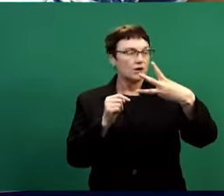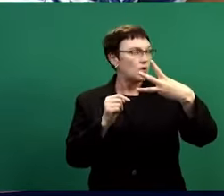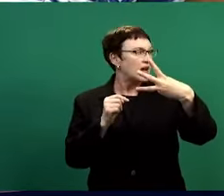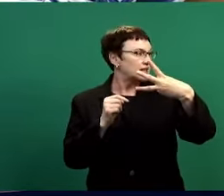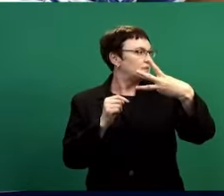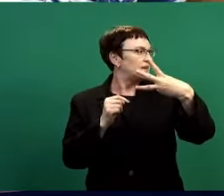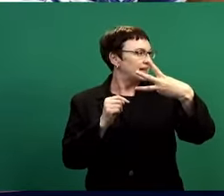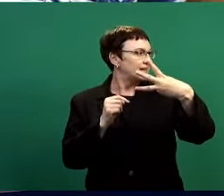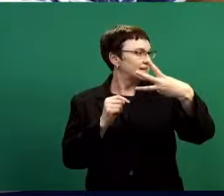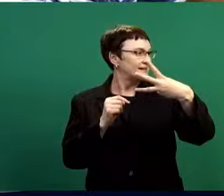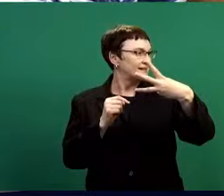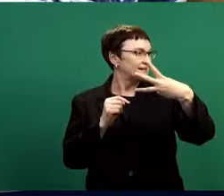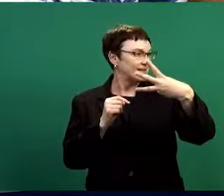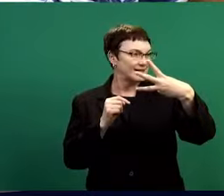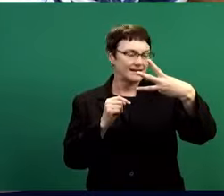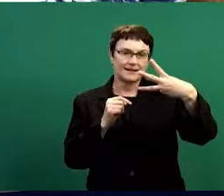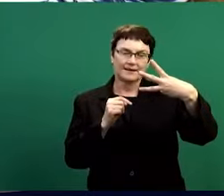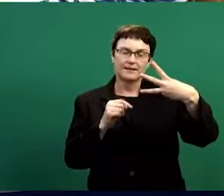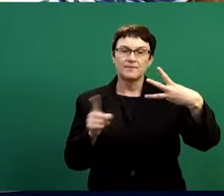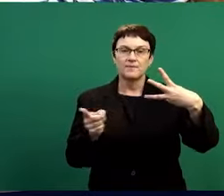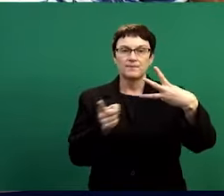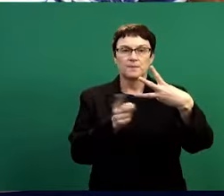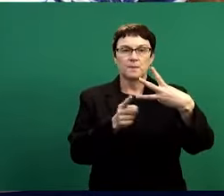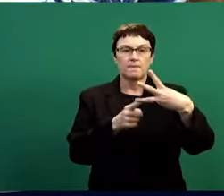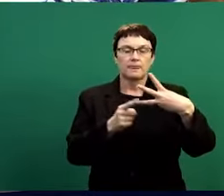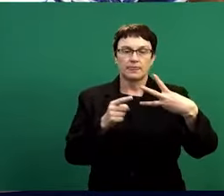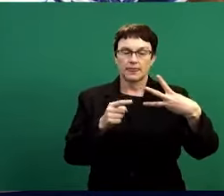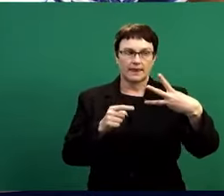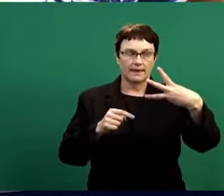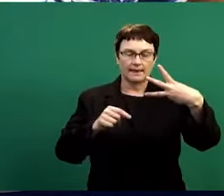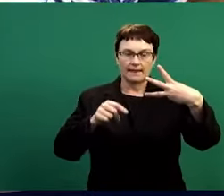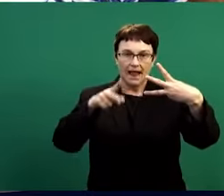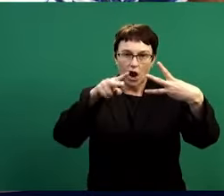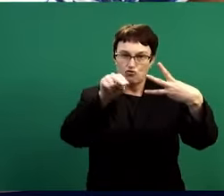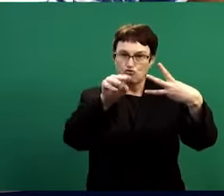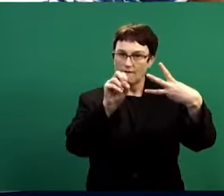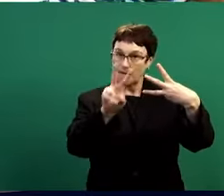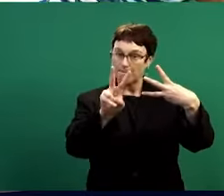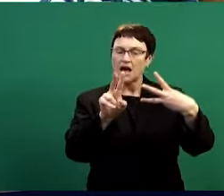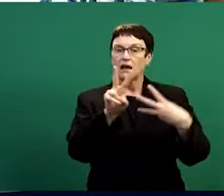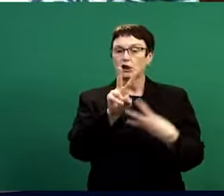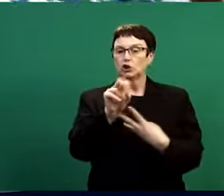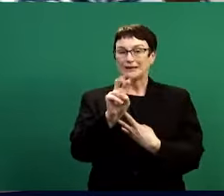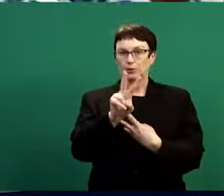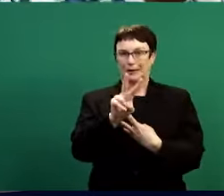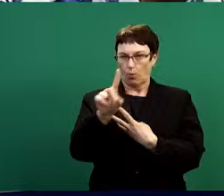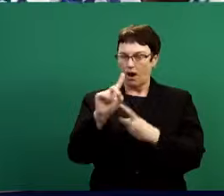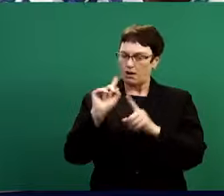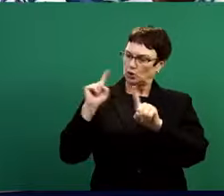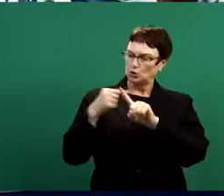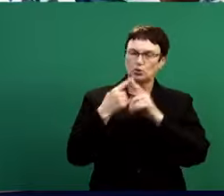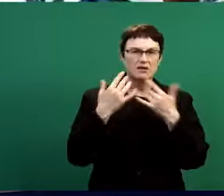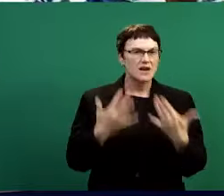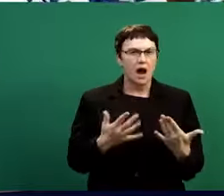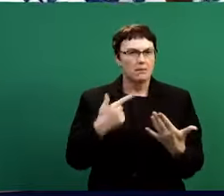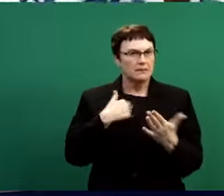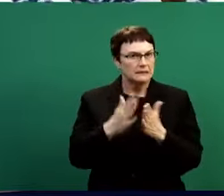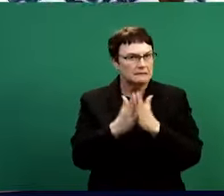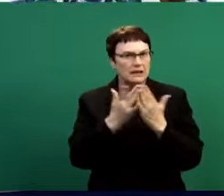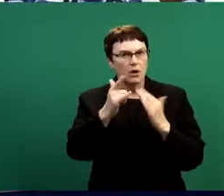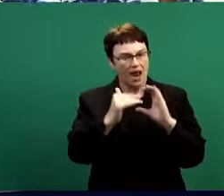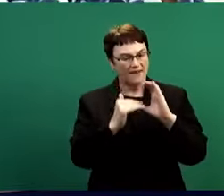down inflation this year and since November 2021? What does this mean for your inflation fight going